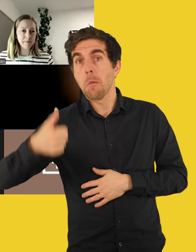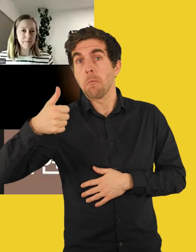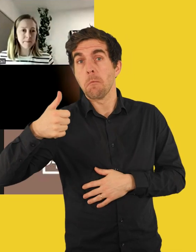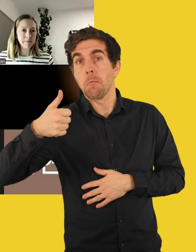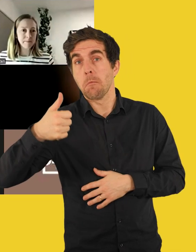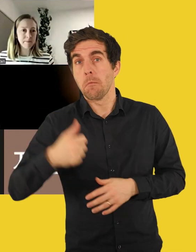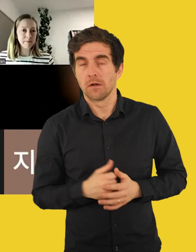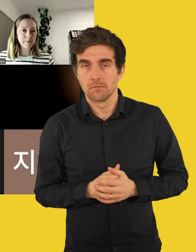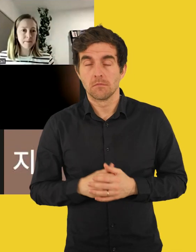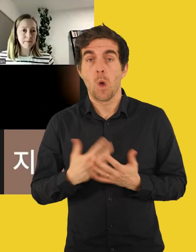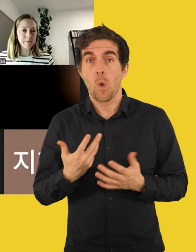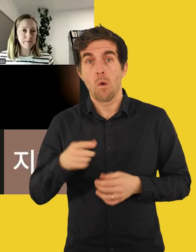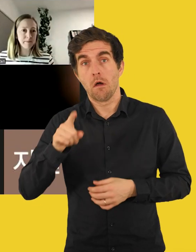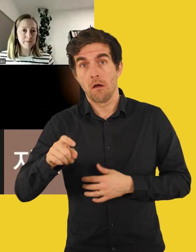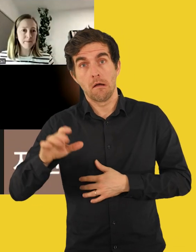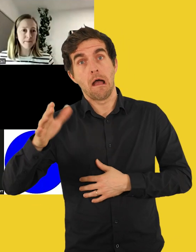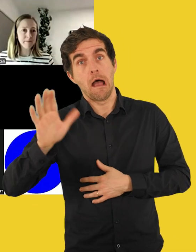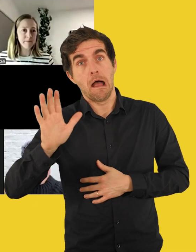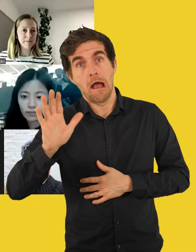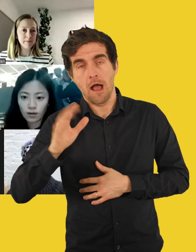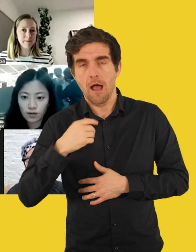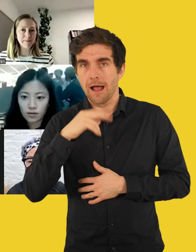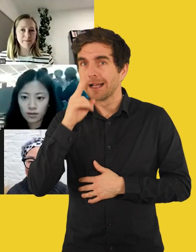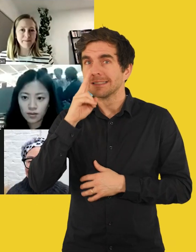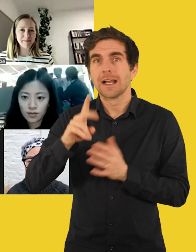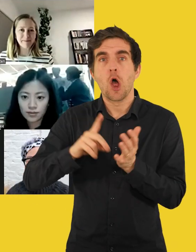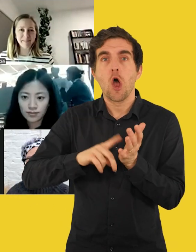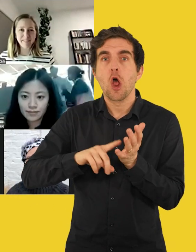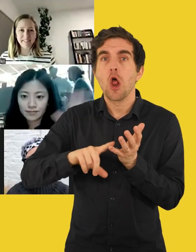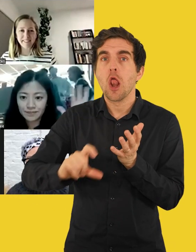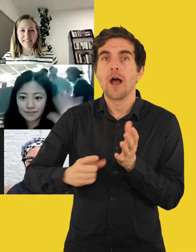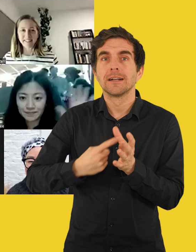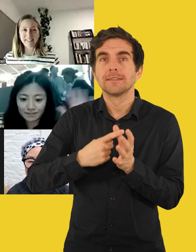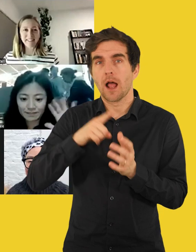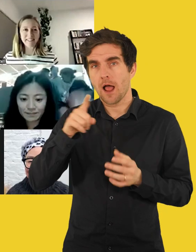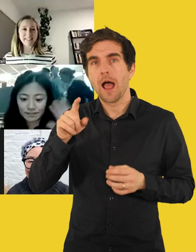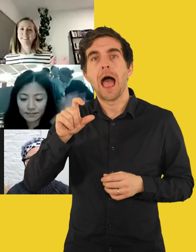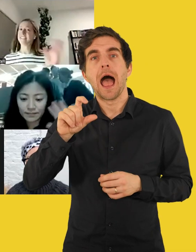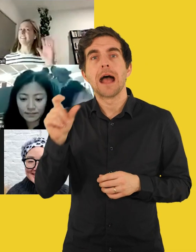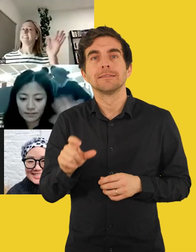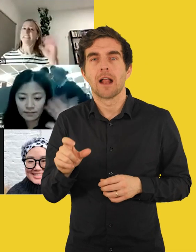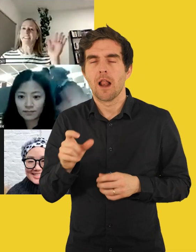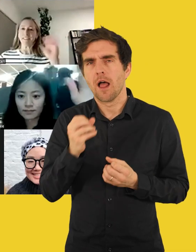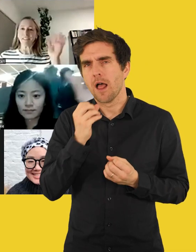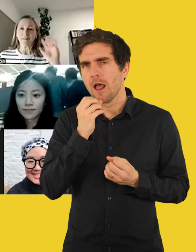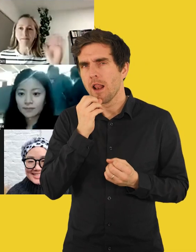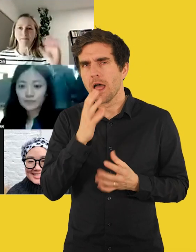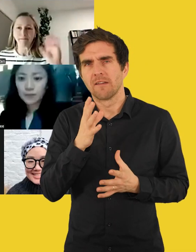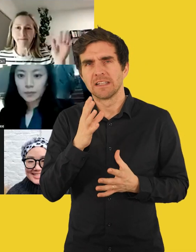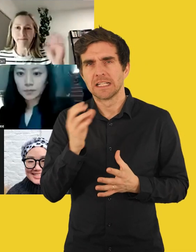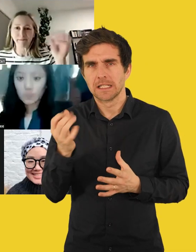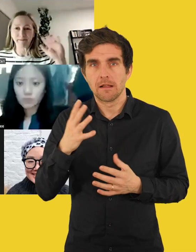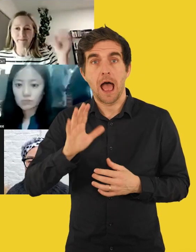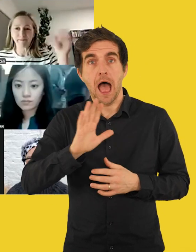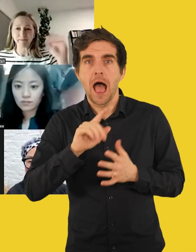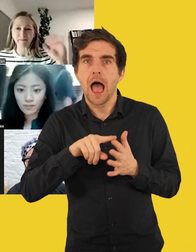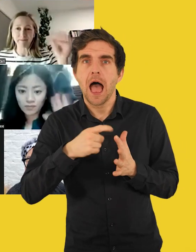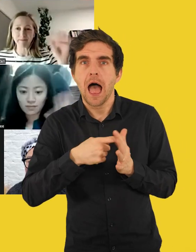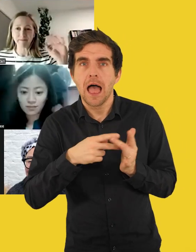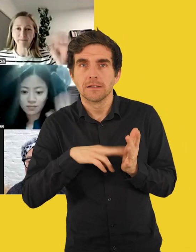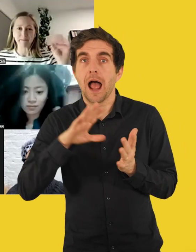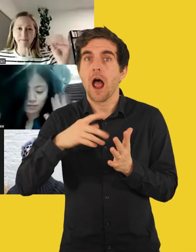you can do a thumbs up emoji or a wave or a, I can see Luca in Italy doing a cool sign there.